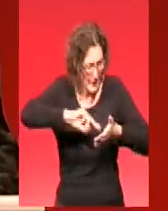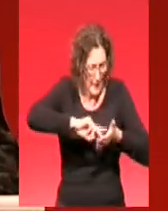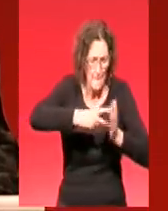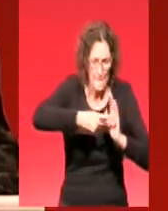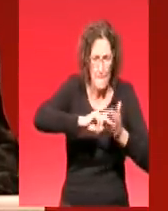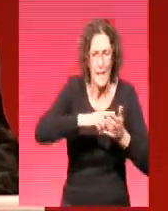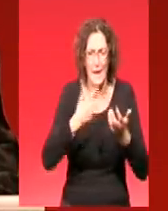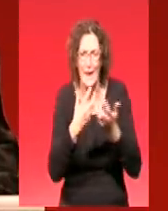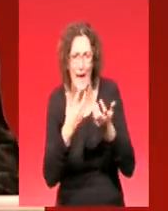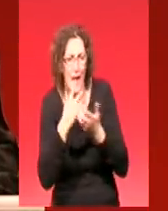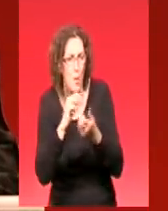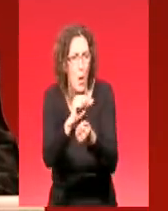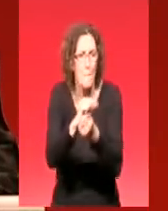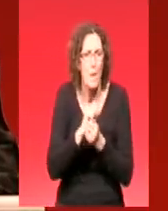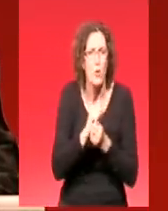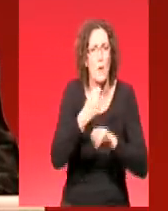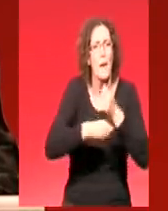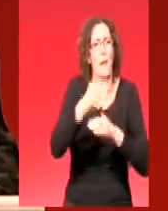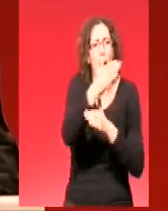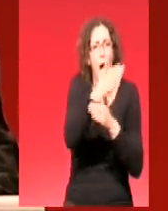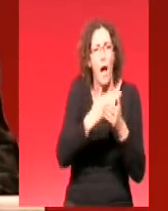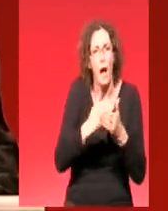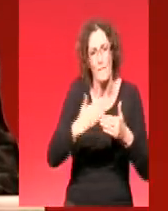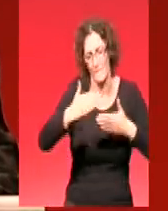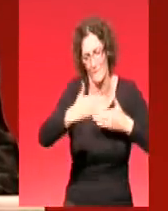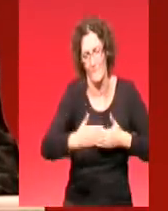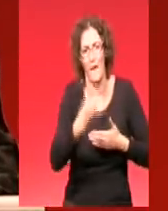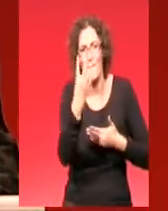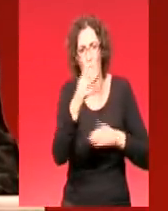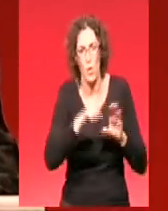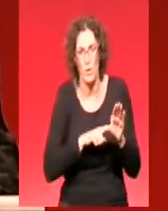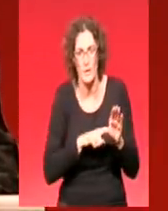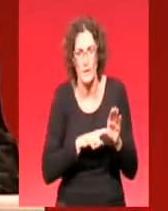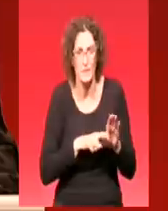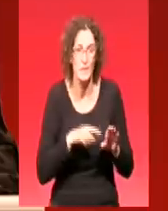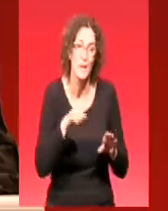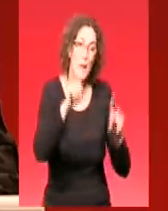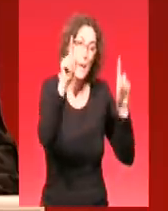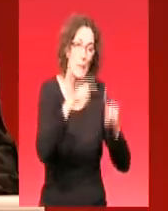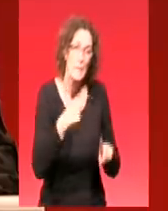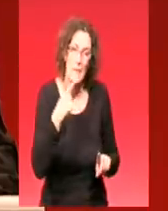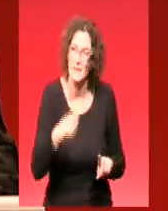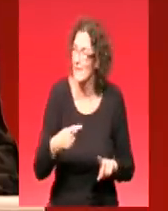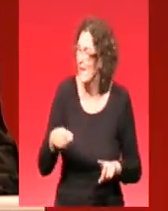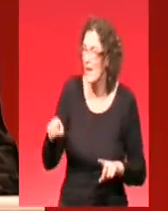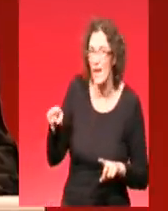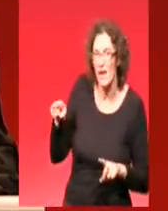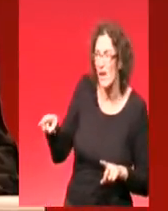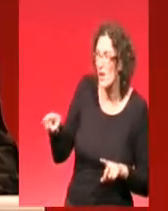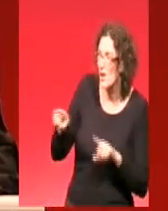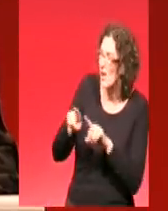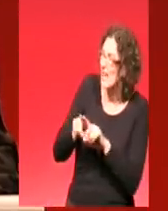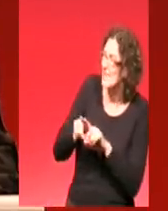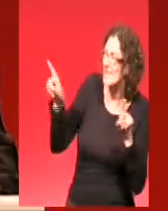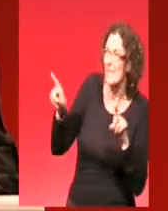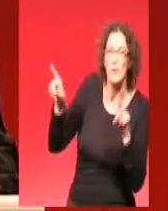years. But don't let anyone tell you there is no difference between us and this coalition government. We never have